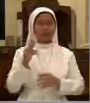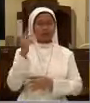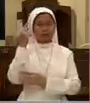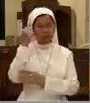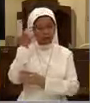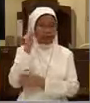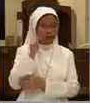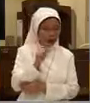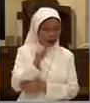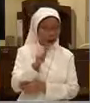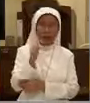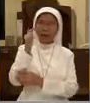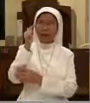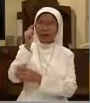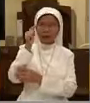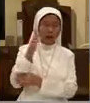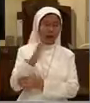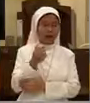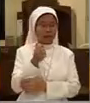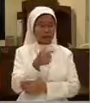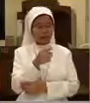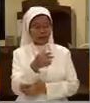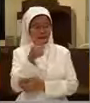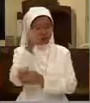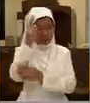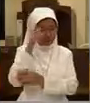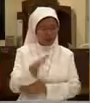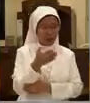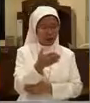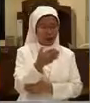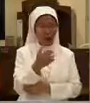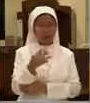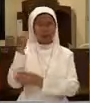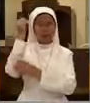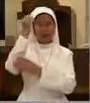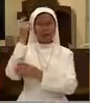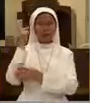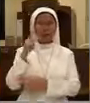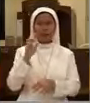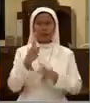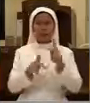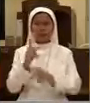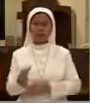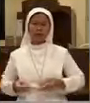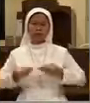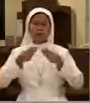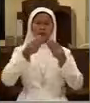god, and they wanted to offer him